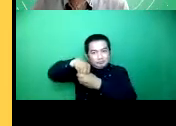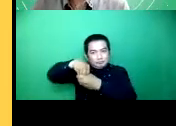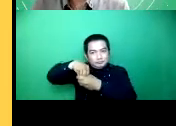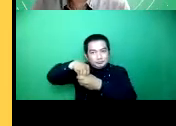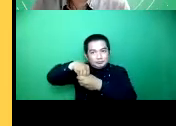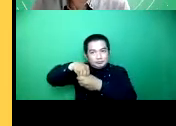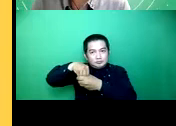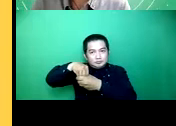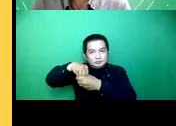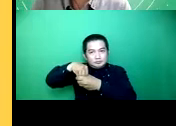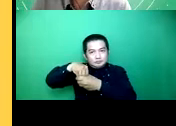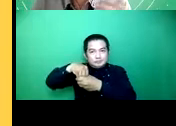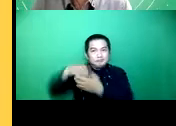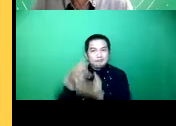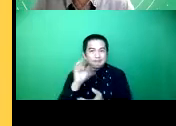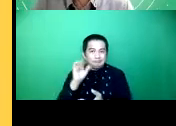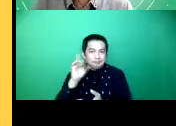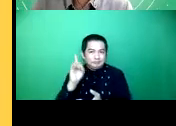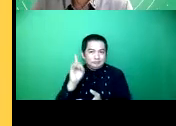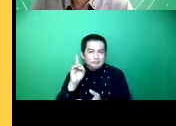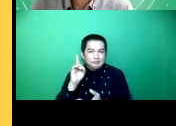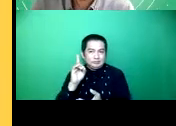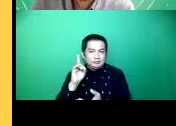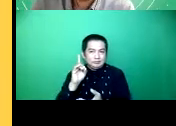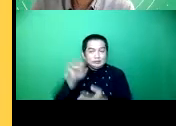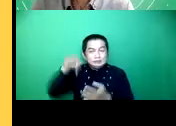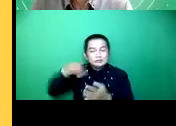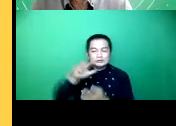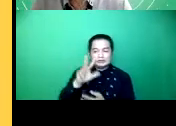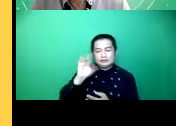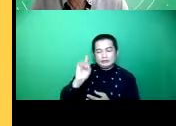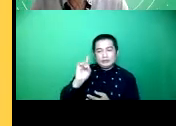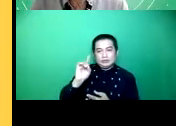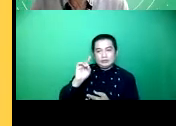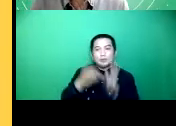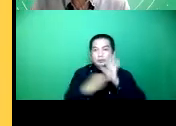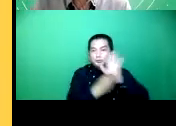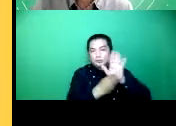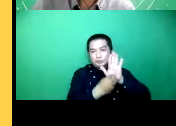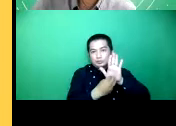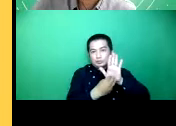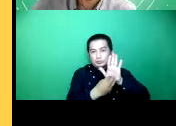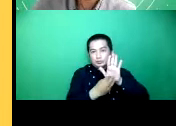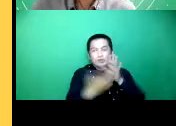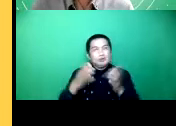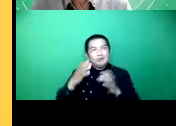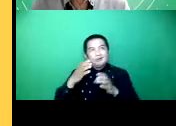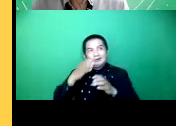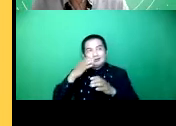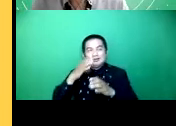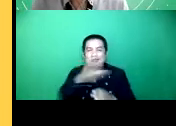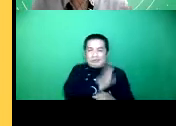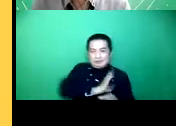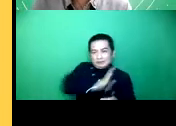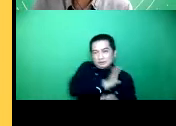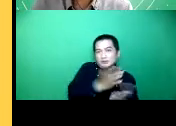mean a CAD software, for example, a basic one would be 3D modeling. If I wanted to make a character for a video game, I would use